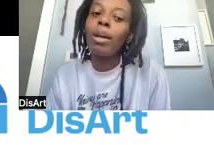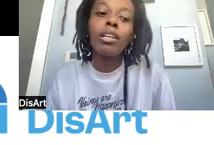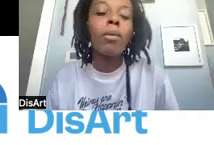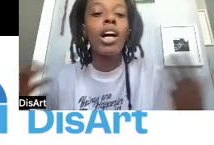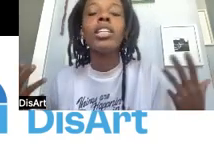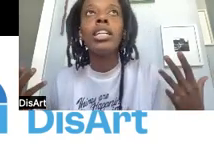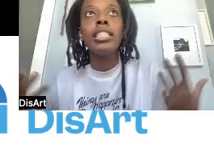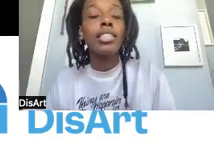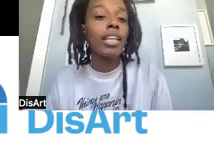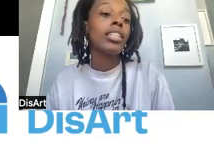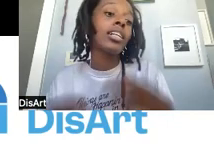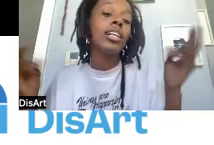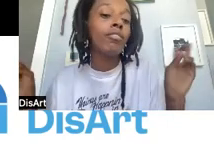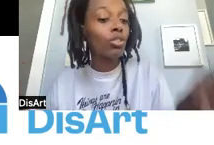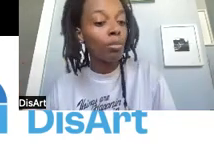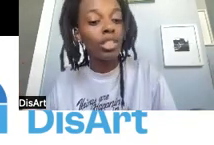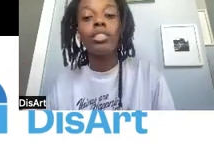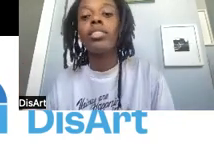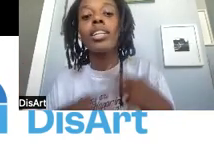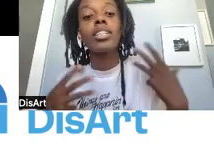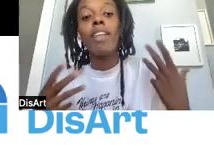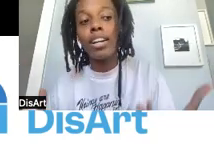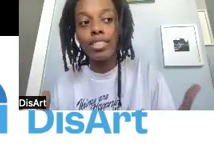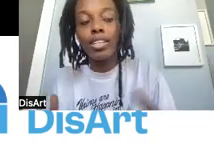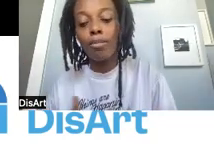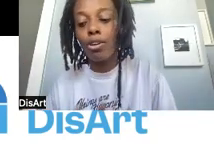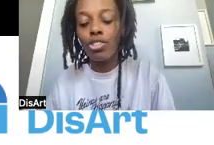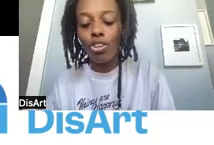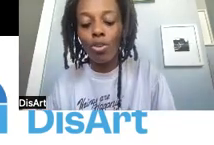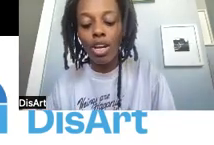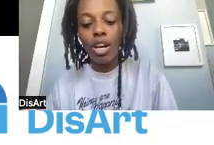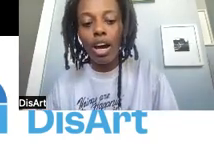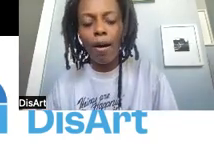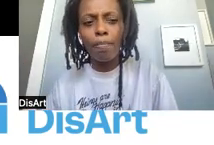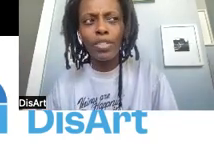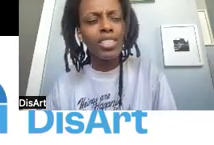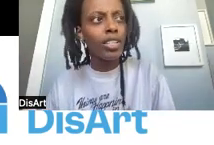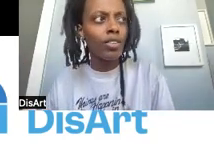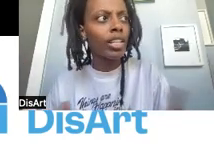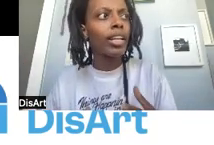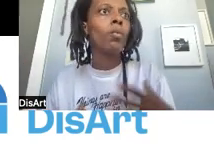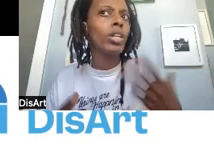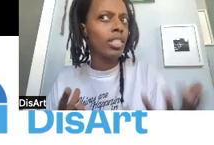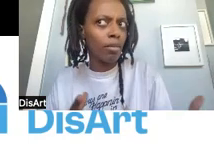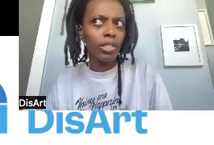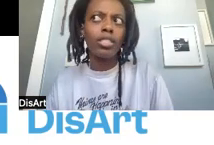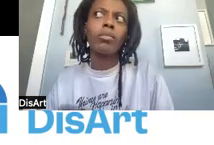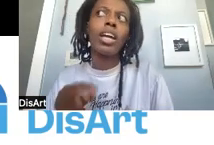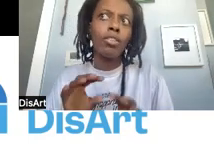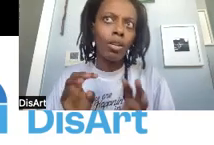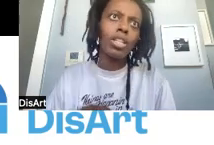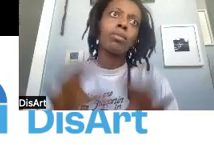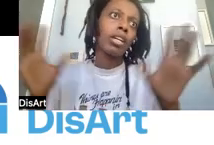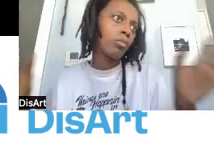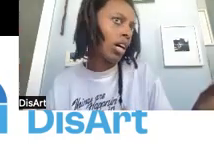we can expand upon this idea of disruption, the idea of access, but also considering like what is ableism